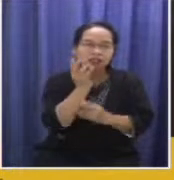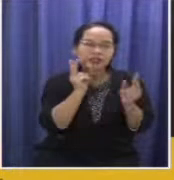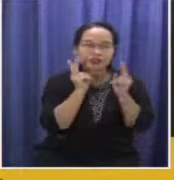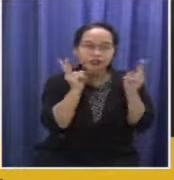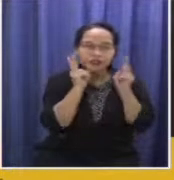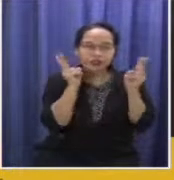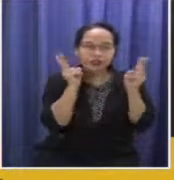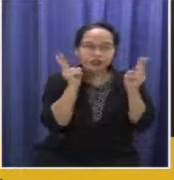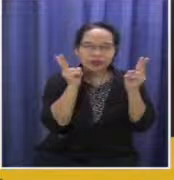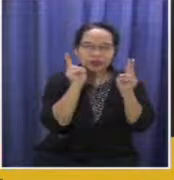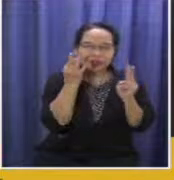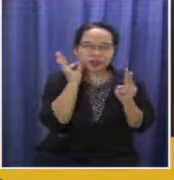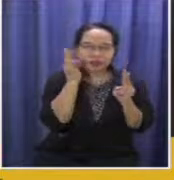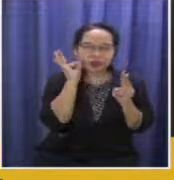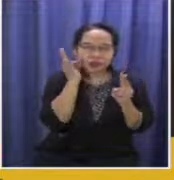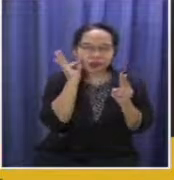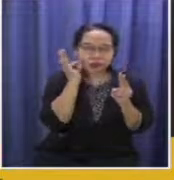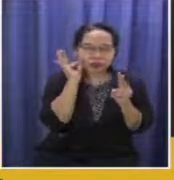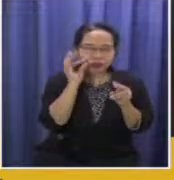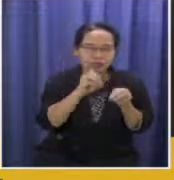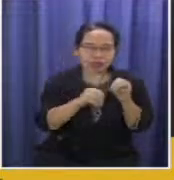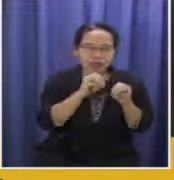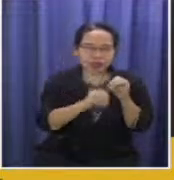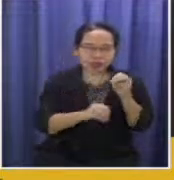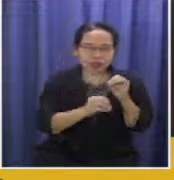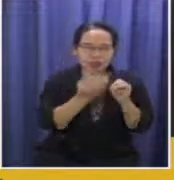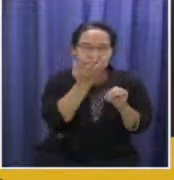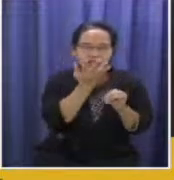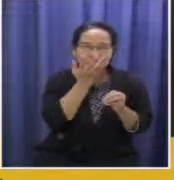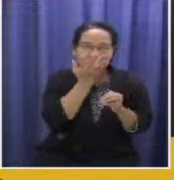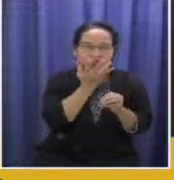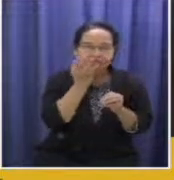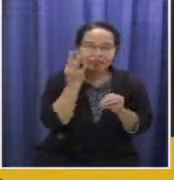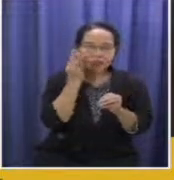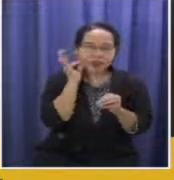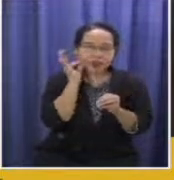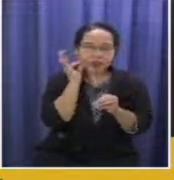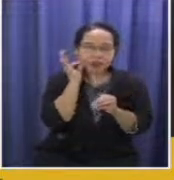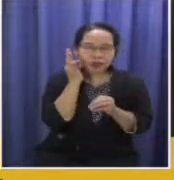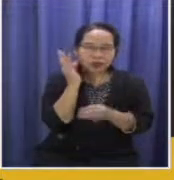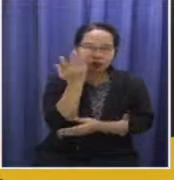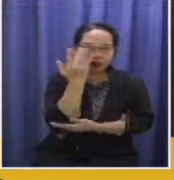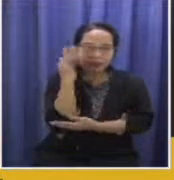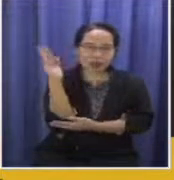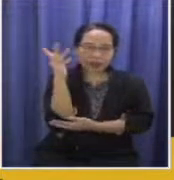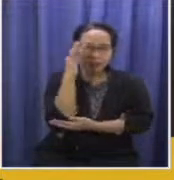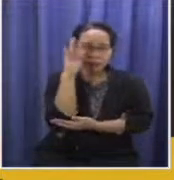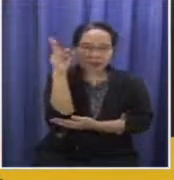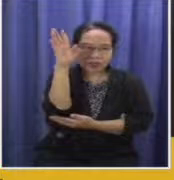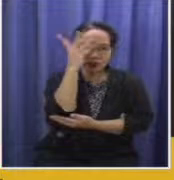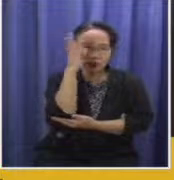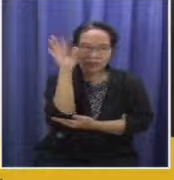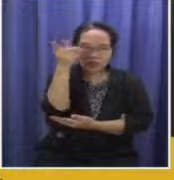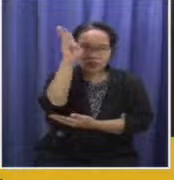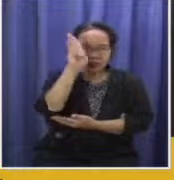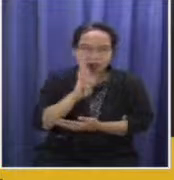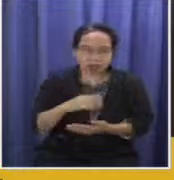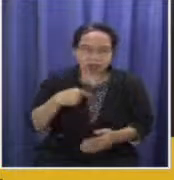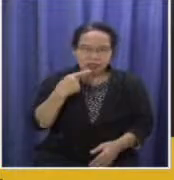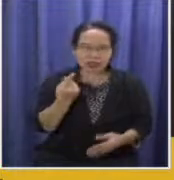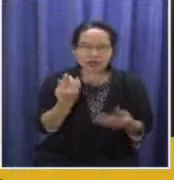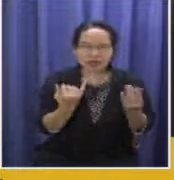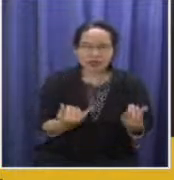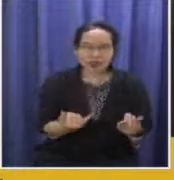herbs, herb-yielding seed, grasses, fruit-bearing trees. God is compelled